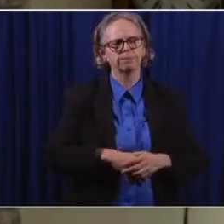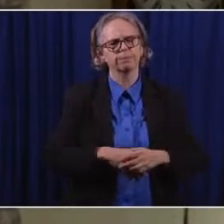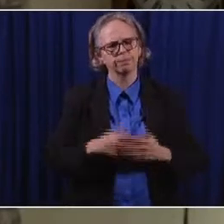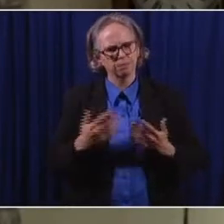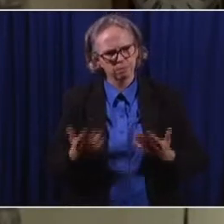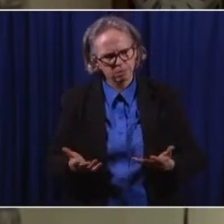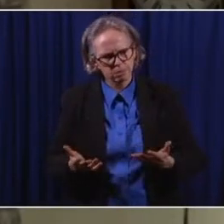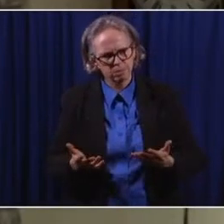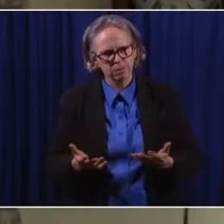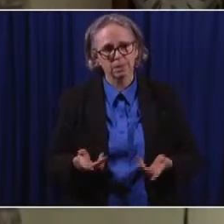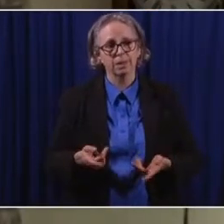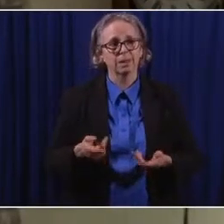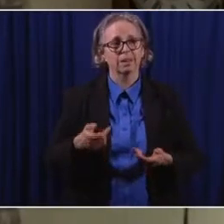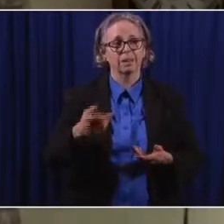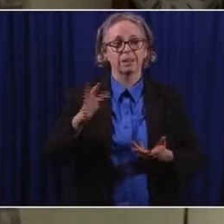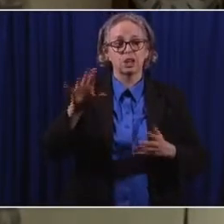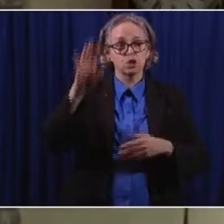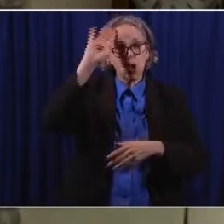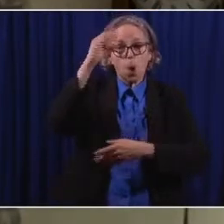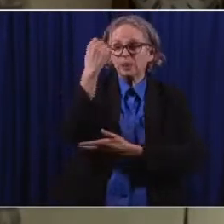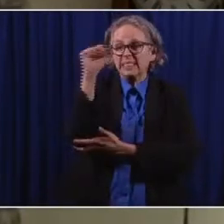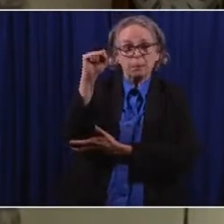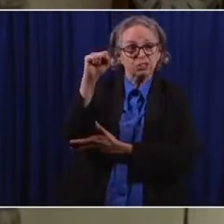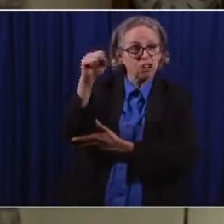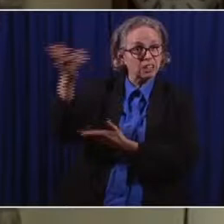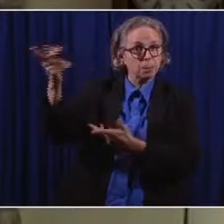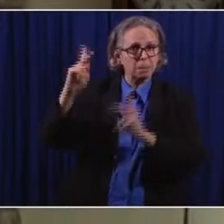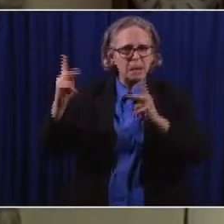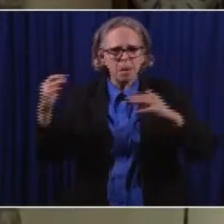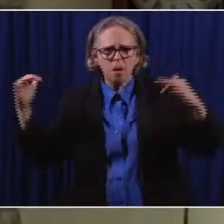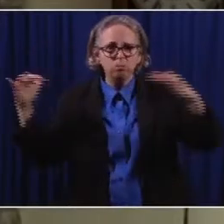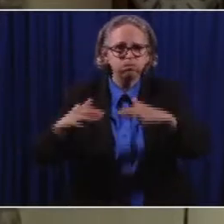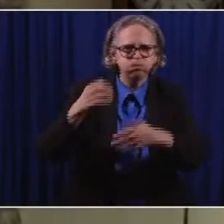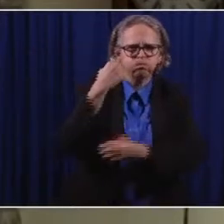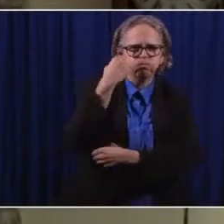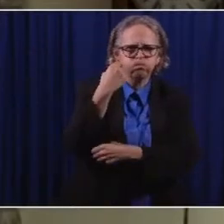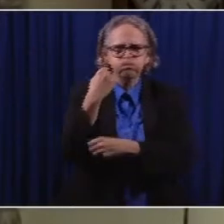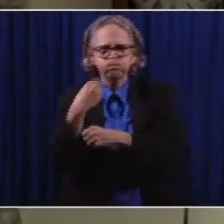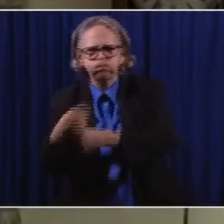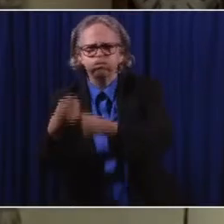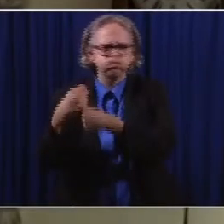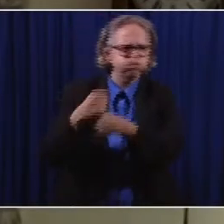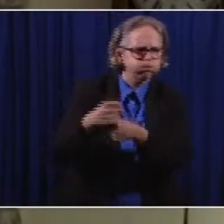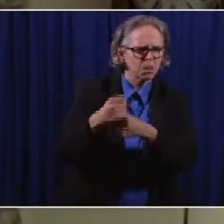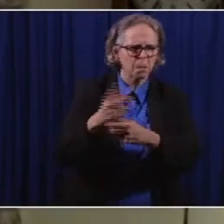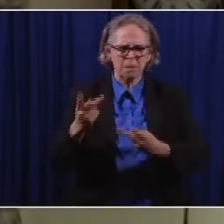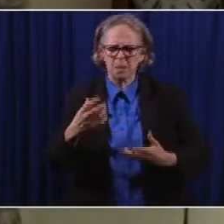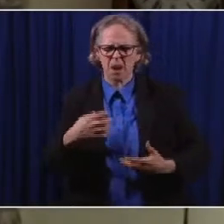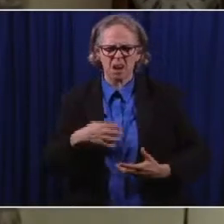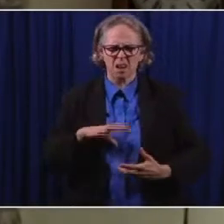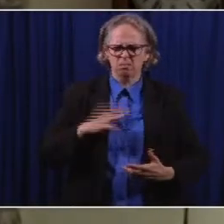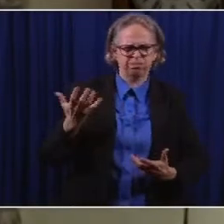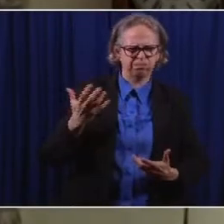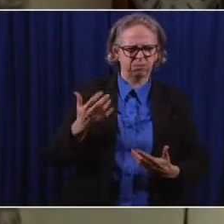to demonstrations, and I know some people were irritated with me about this, but we said, look,